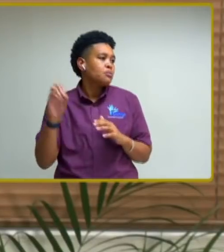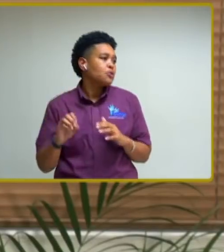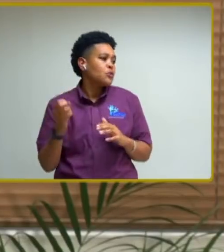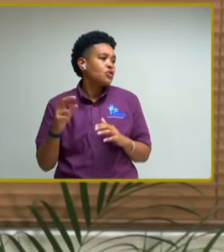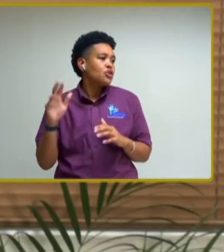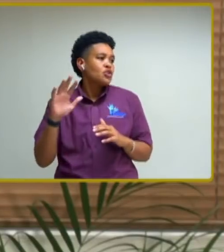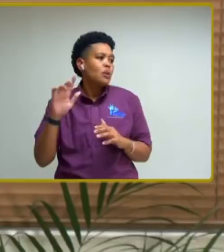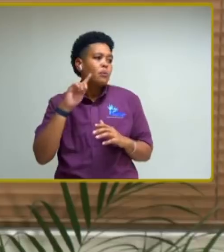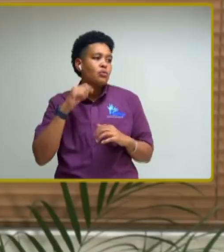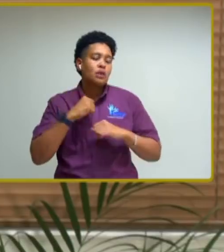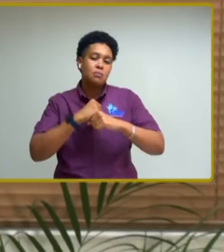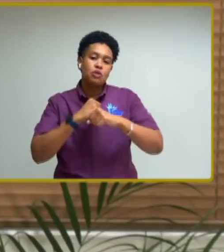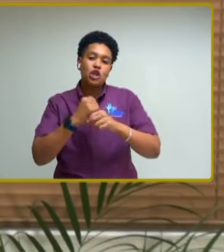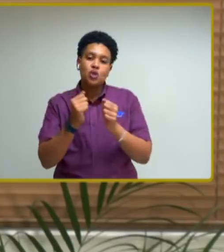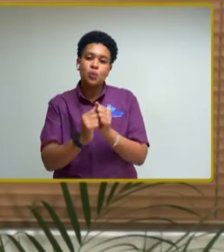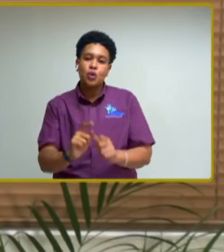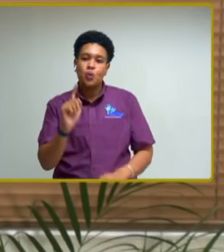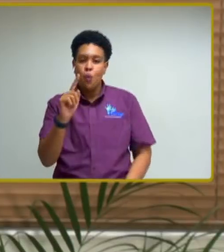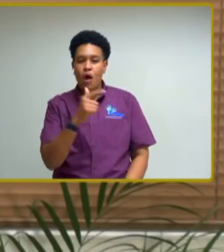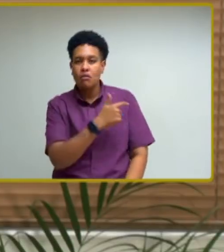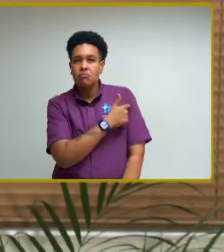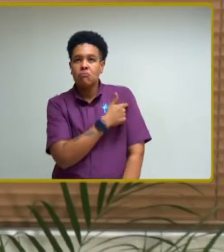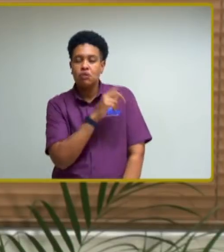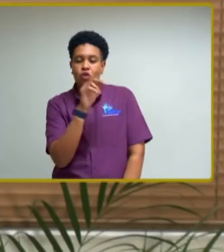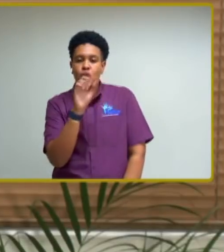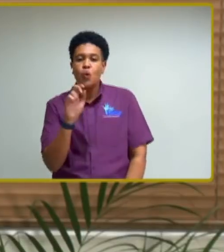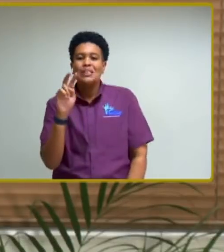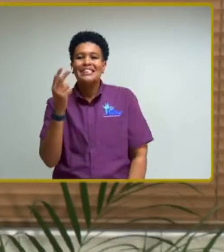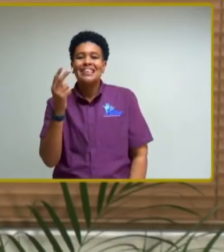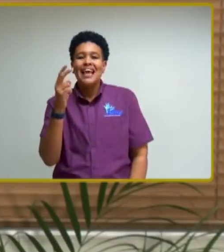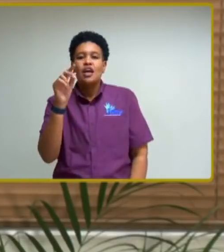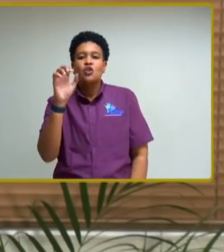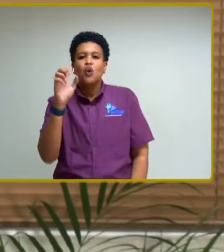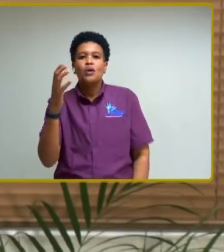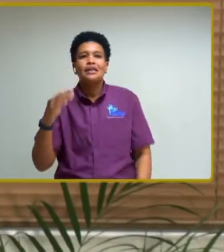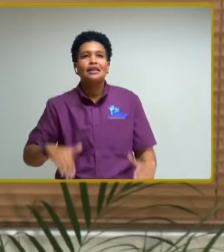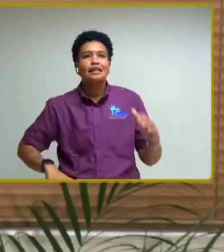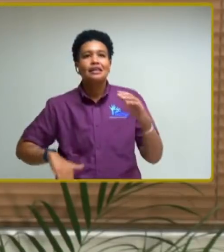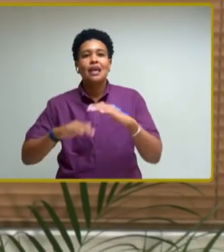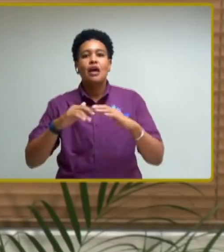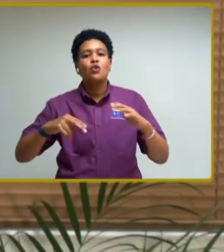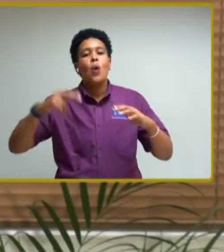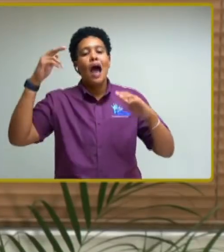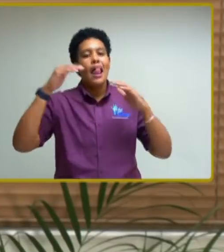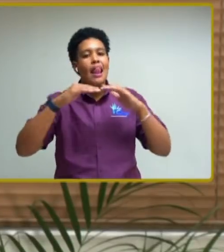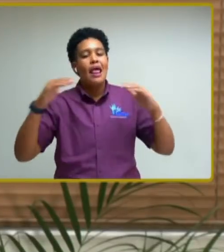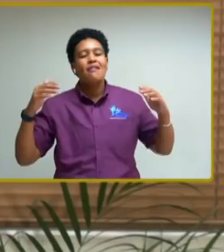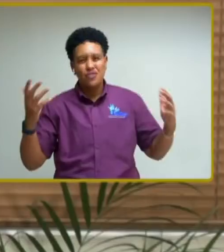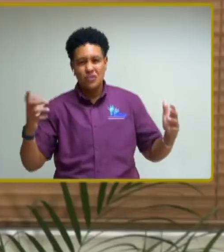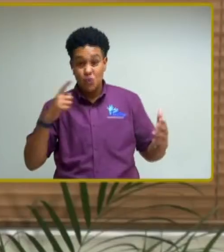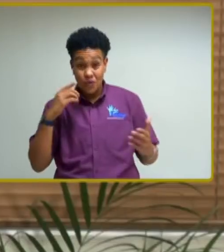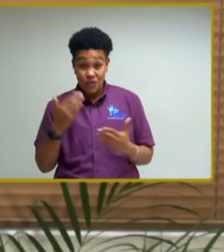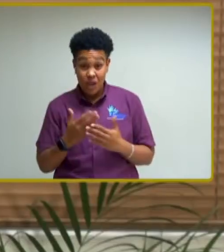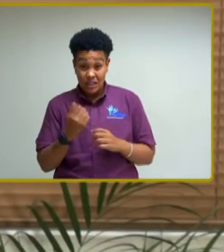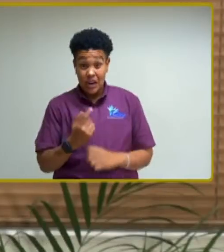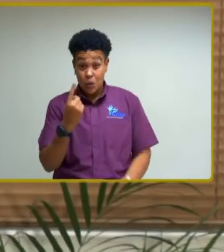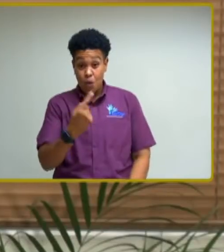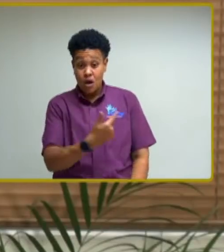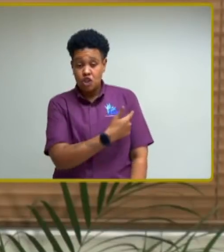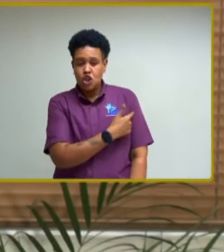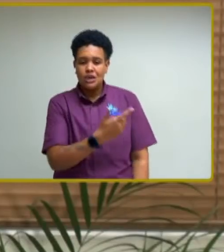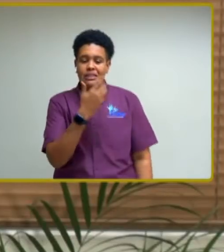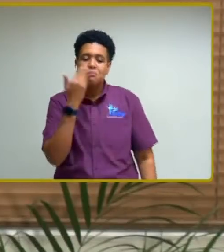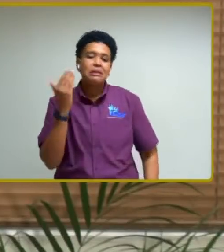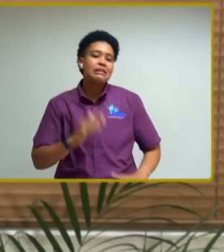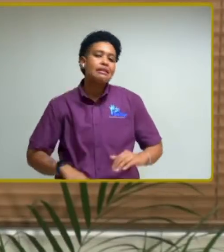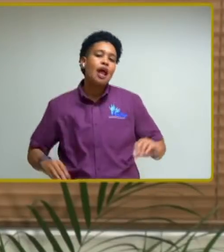there about protection, and then the second dose would take you up to the higher levels. So the fact that you have gotten one dose is better